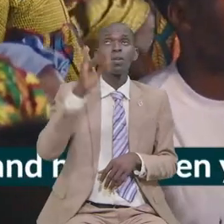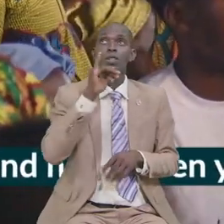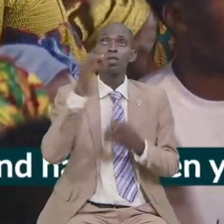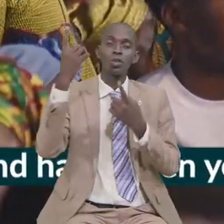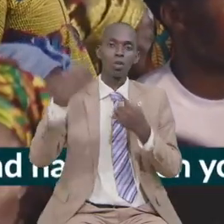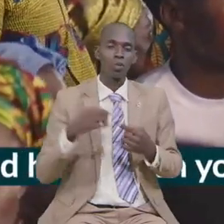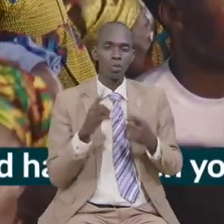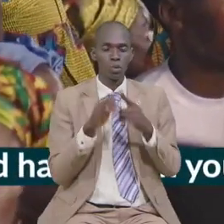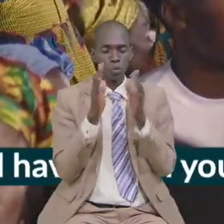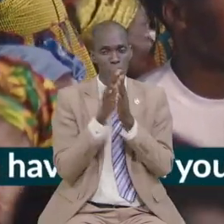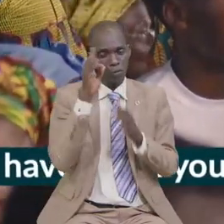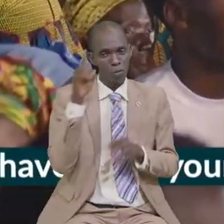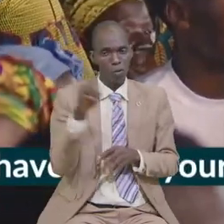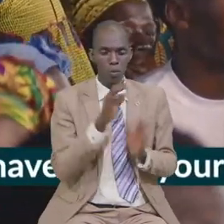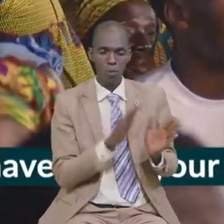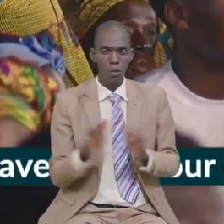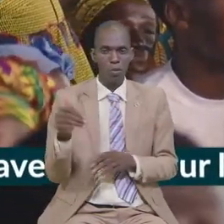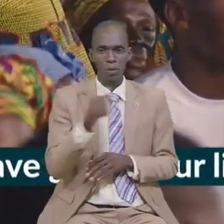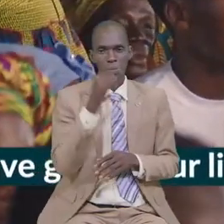yourself for your miracle this evening.